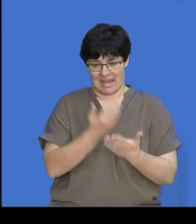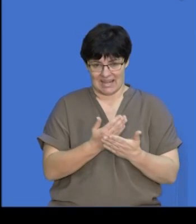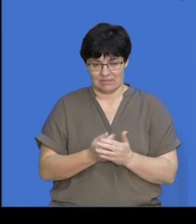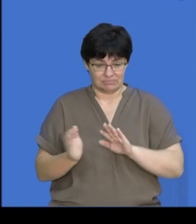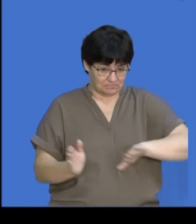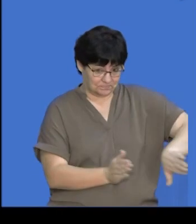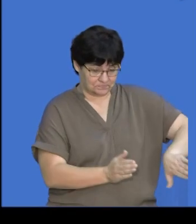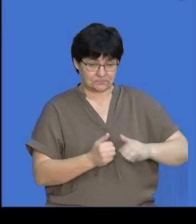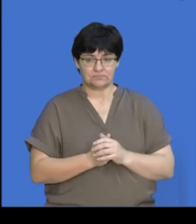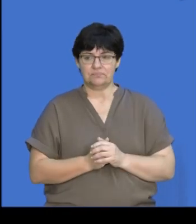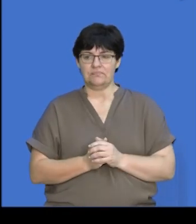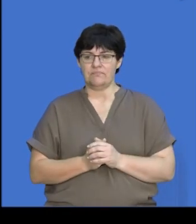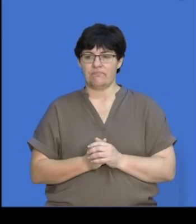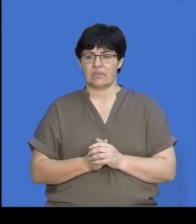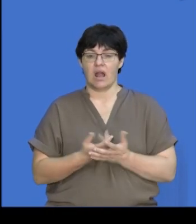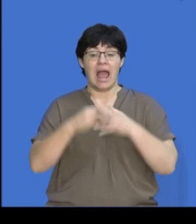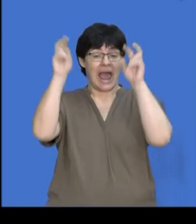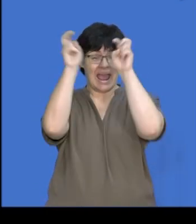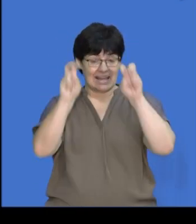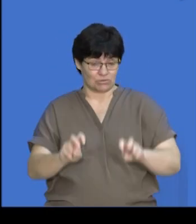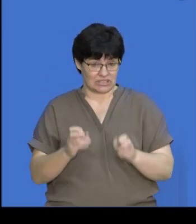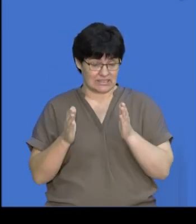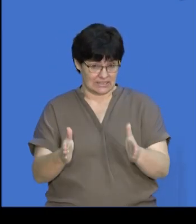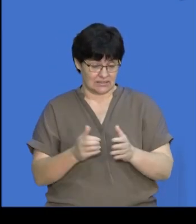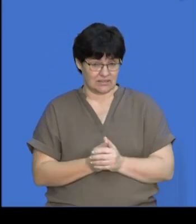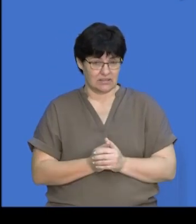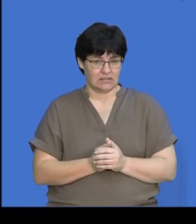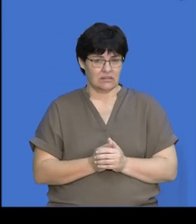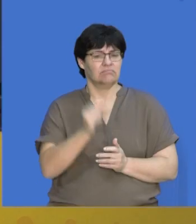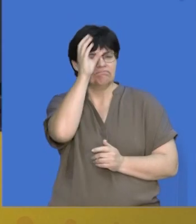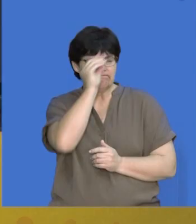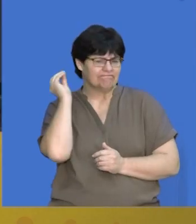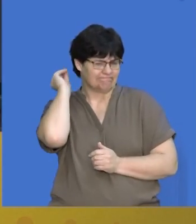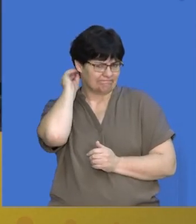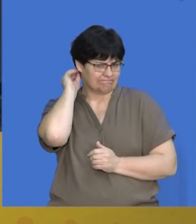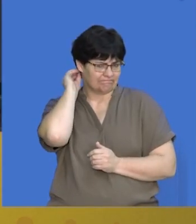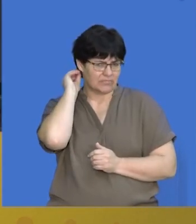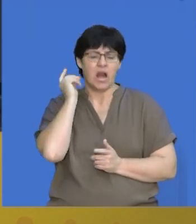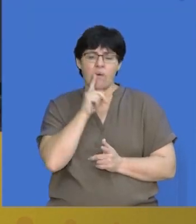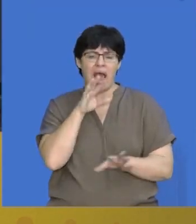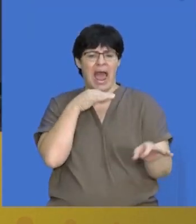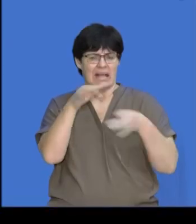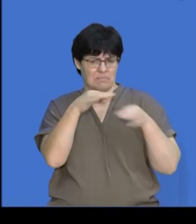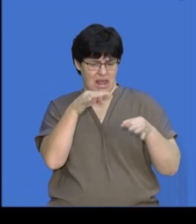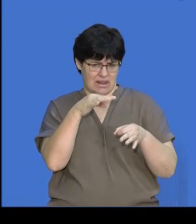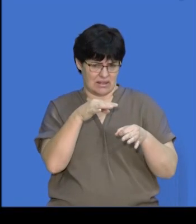on. In terms of electricity, notice how I've qualified